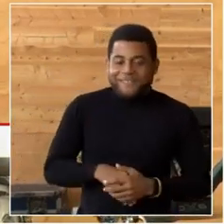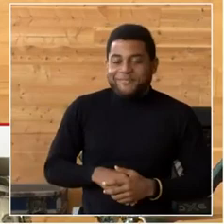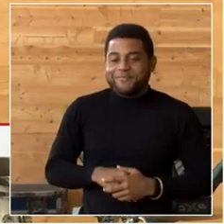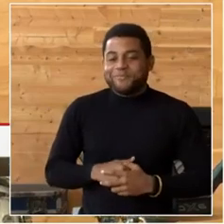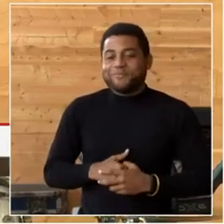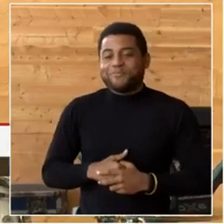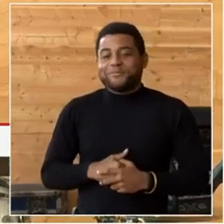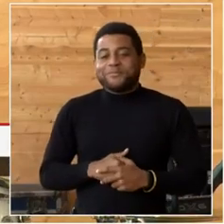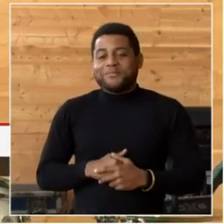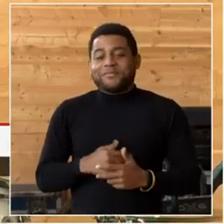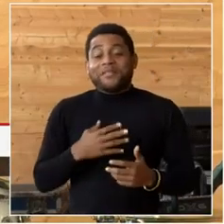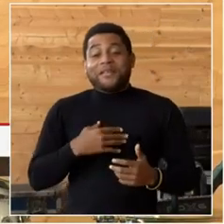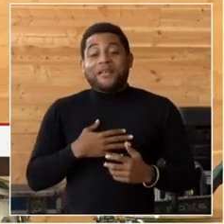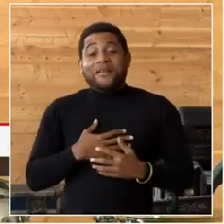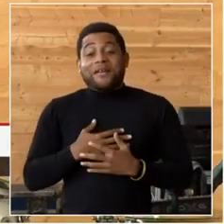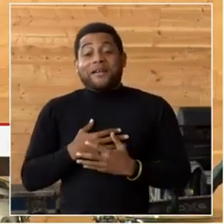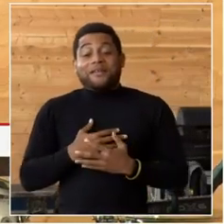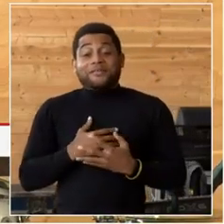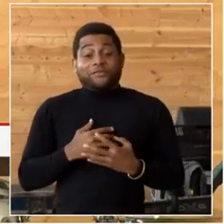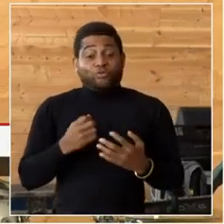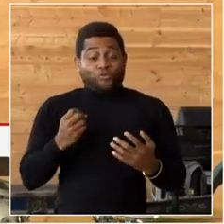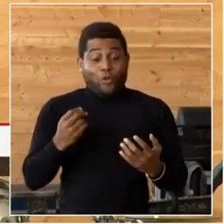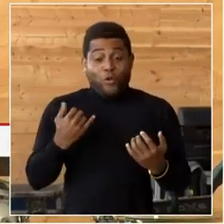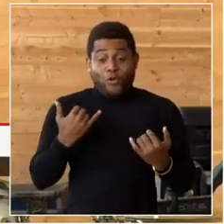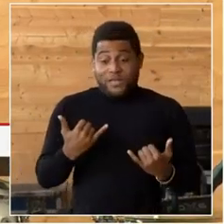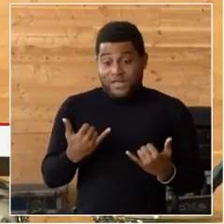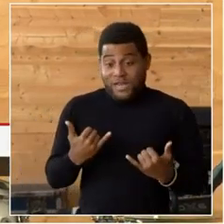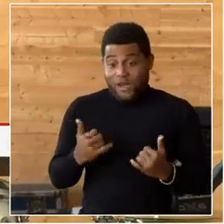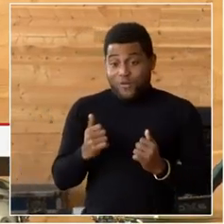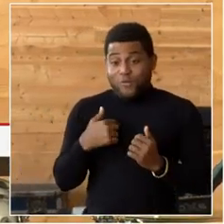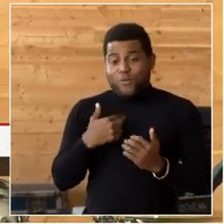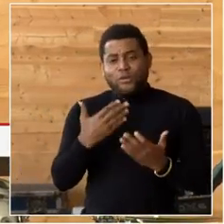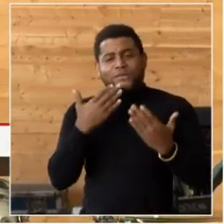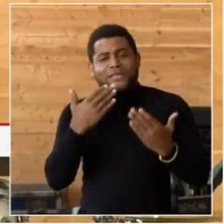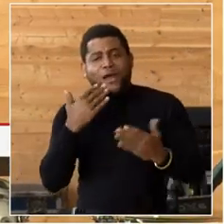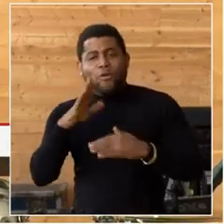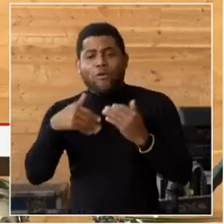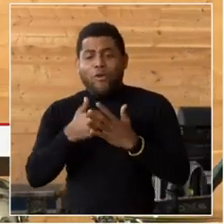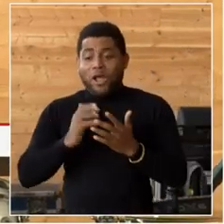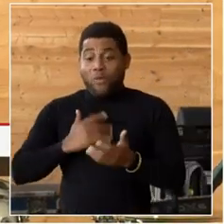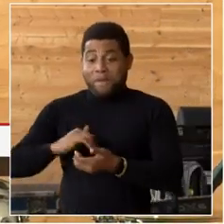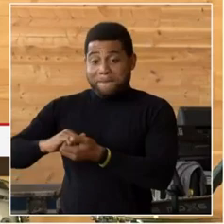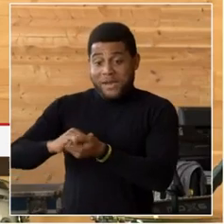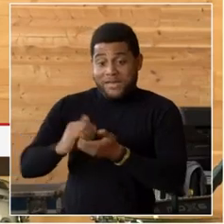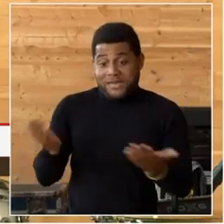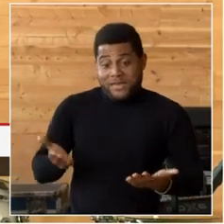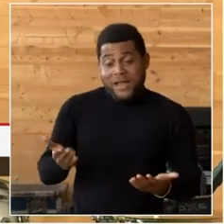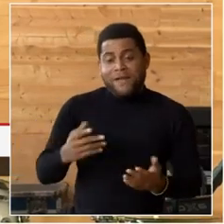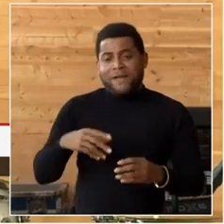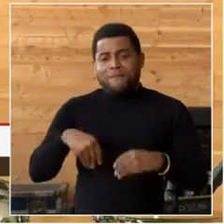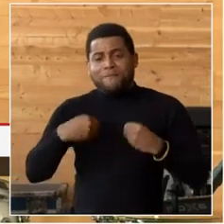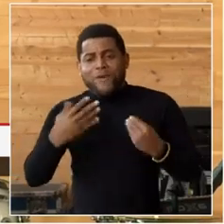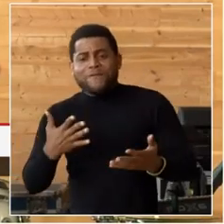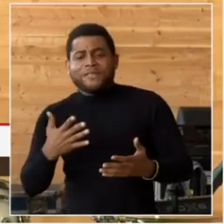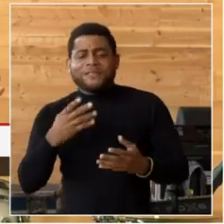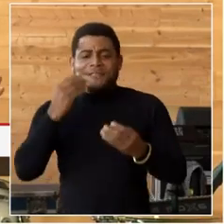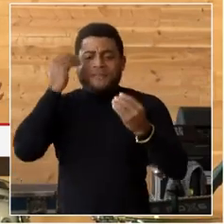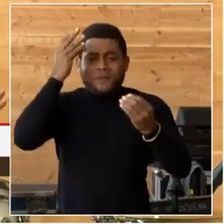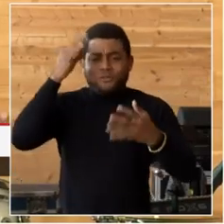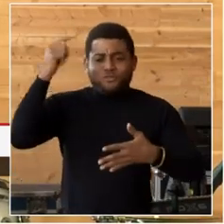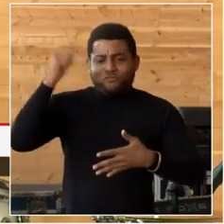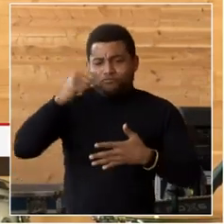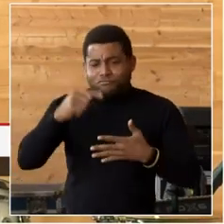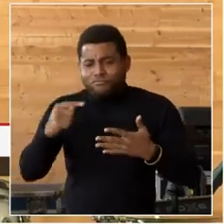as well. So with that, I want to thank all of our partners who are here, who are providing information, our